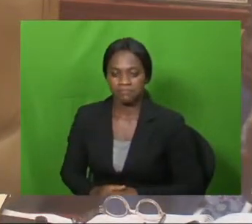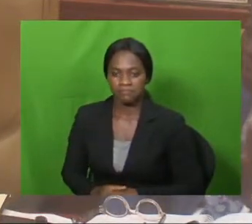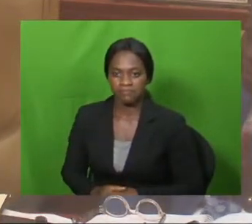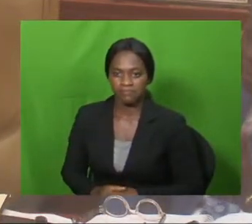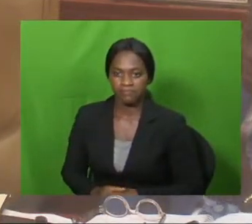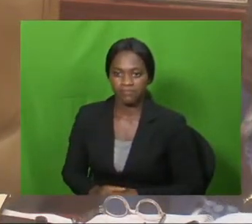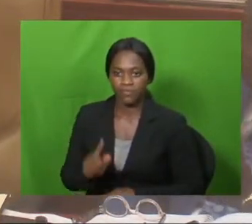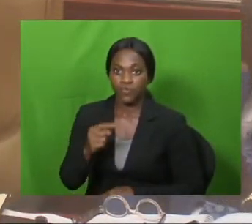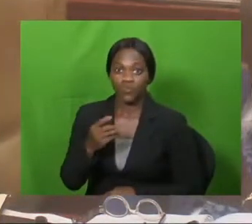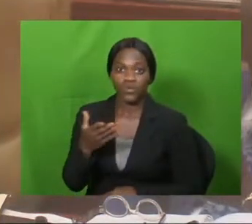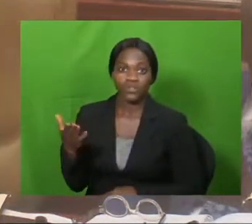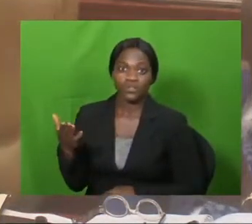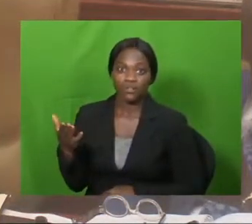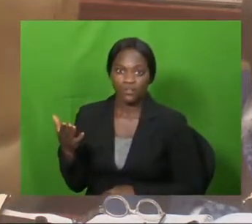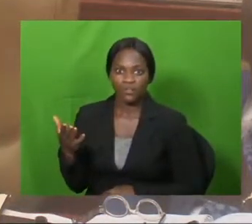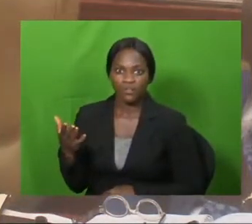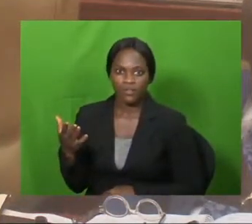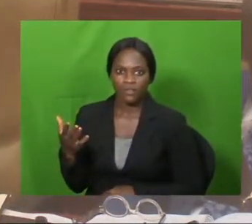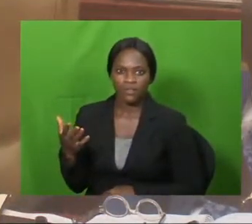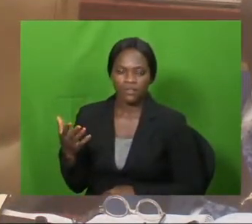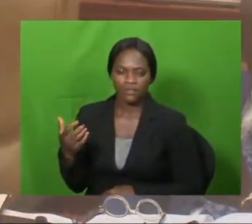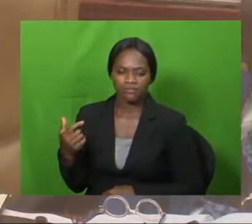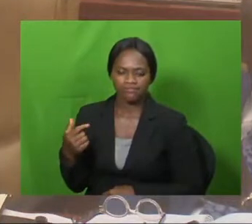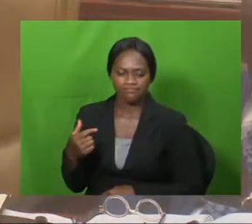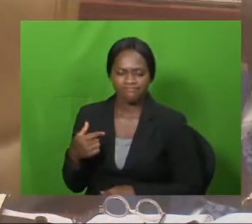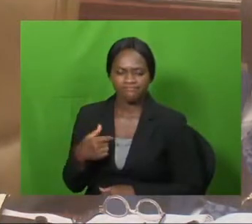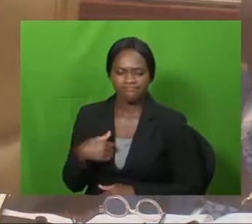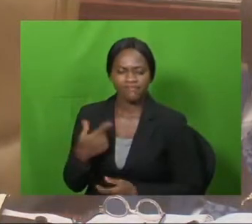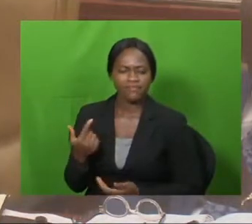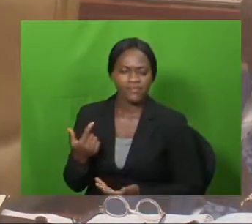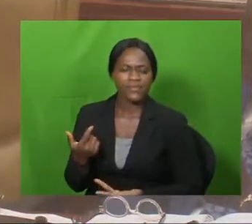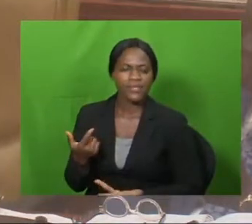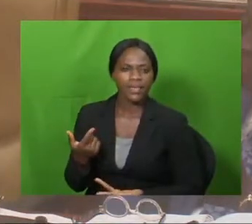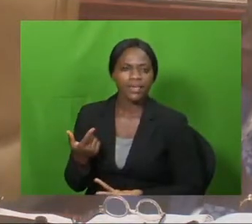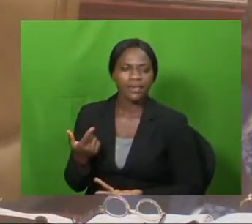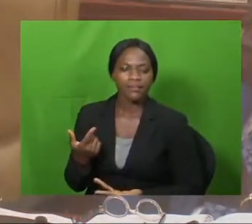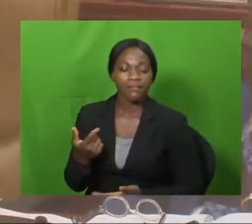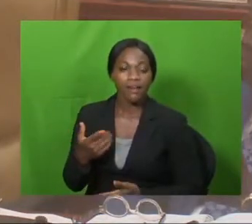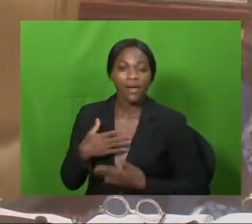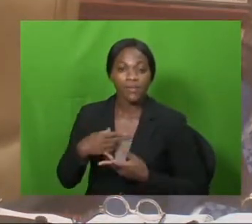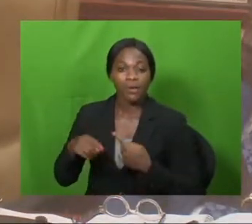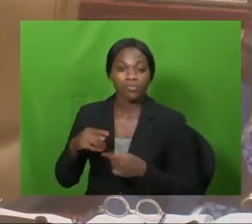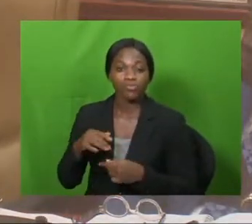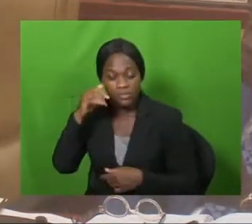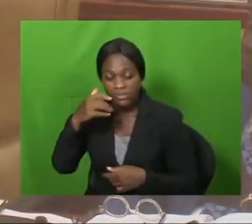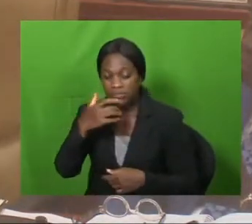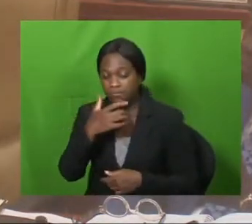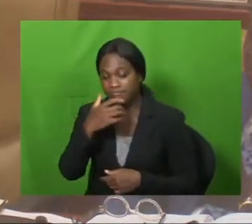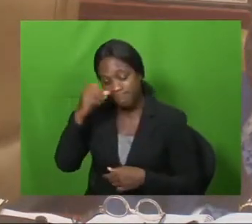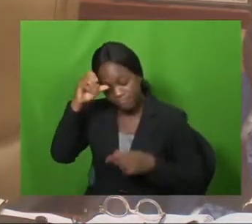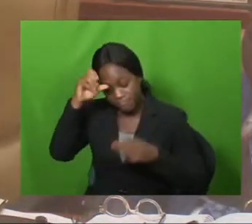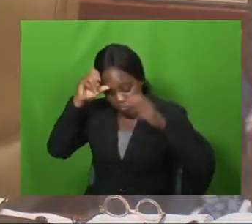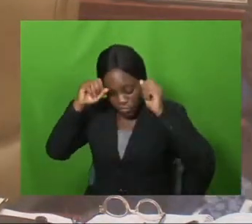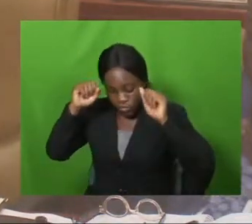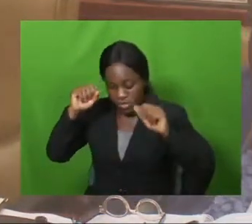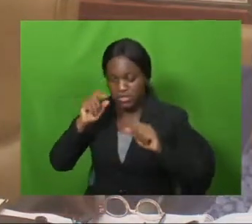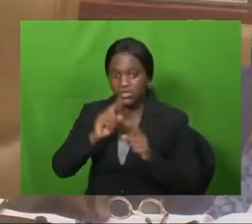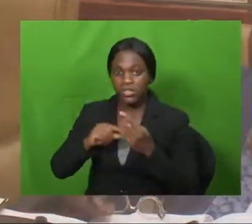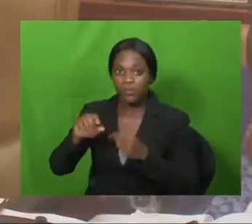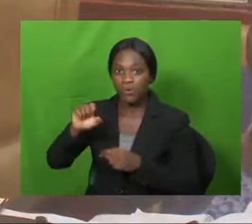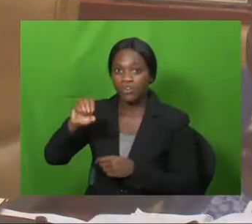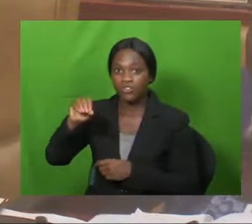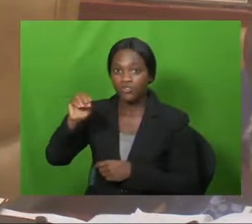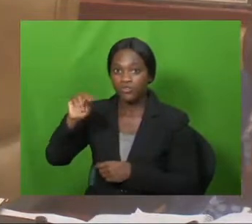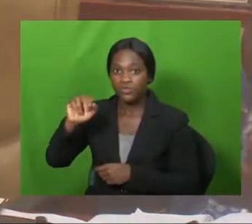One thing that struck me clearly during His Excellency the President's recounting of we got to